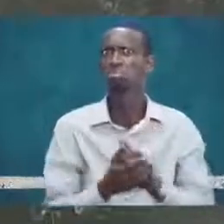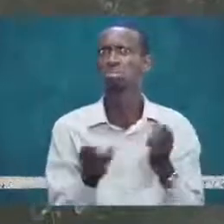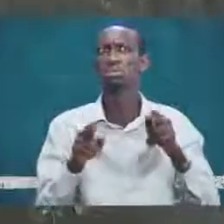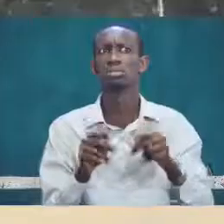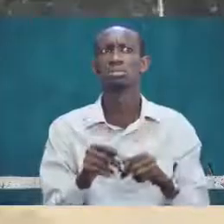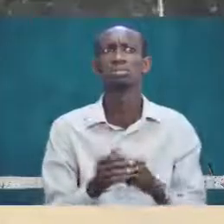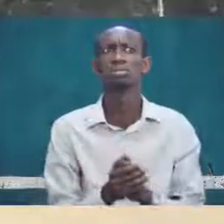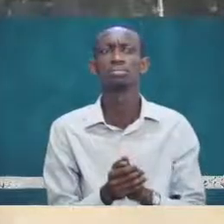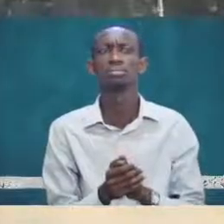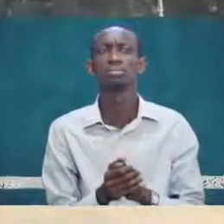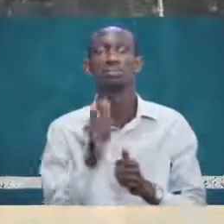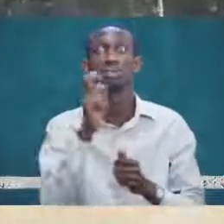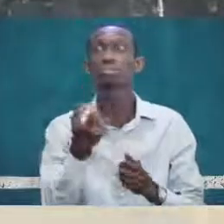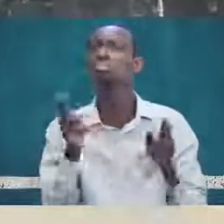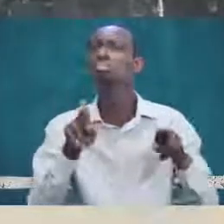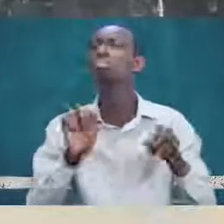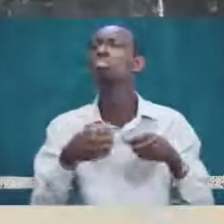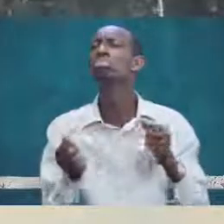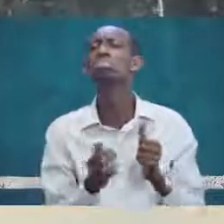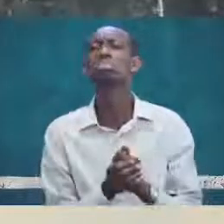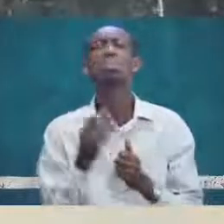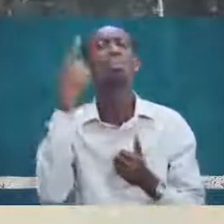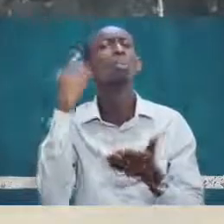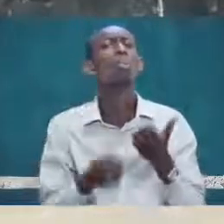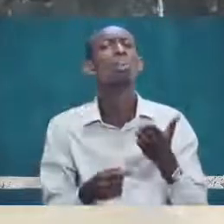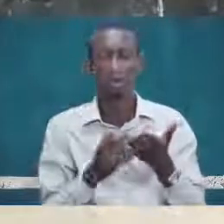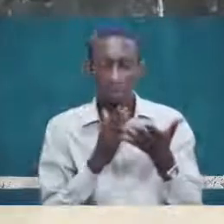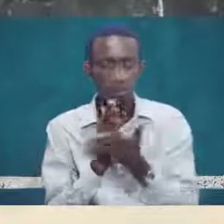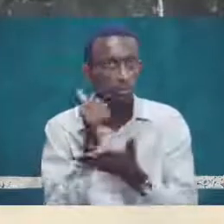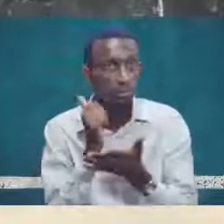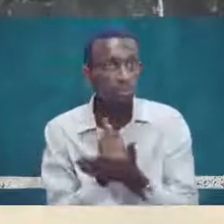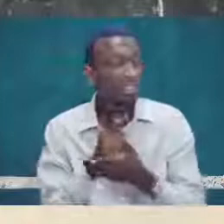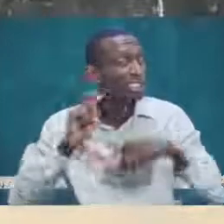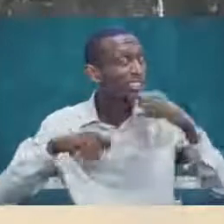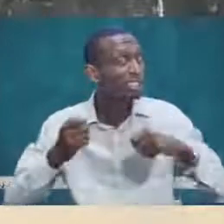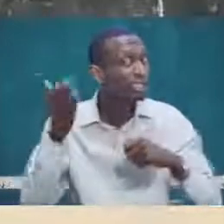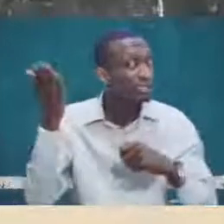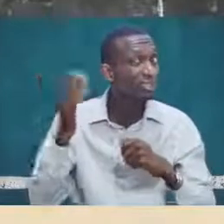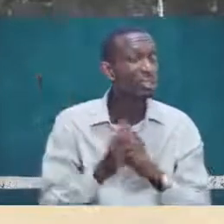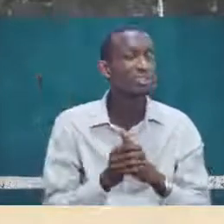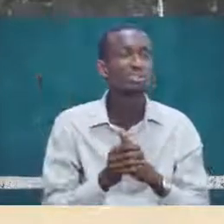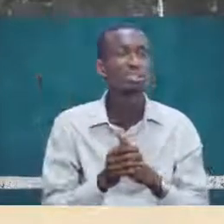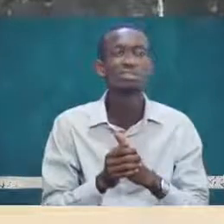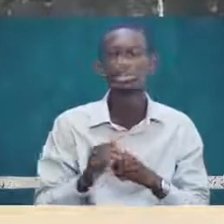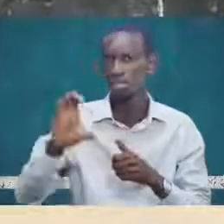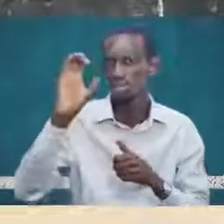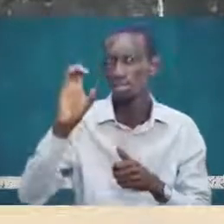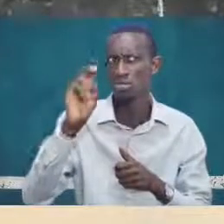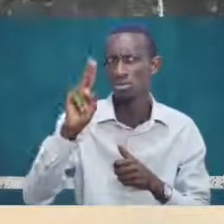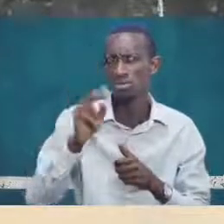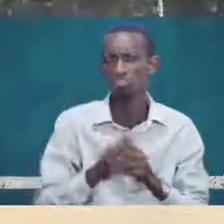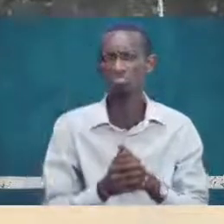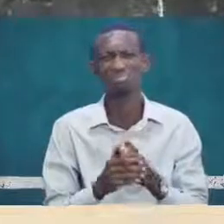doesn't take place. And I said why? Because this reaction, copper is less reactive, so it